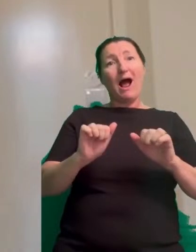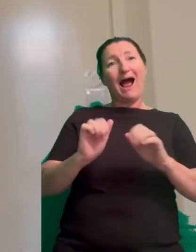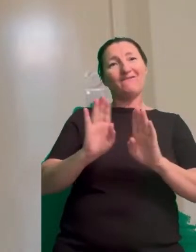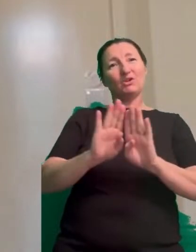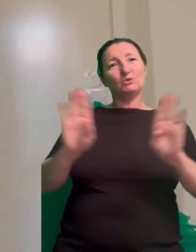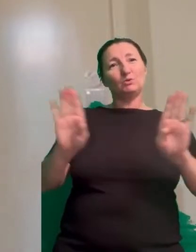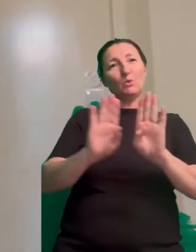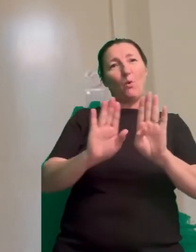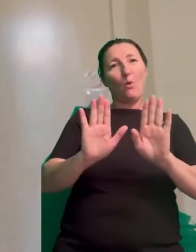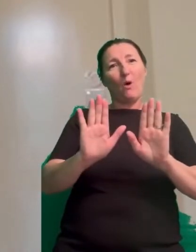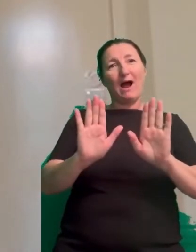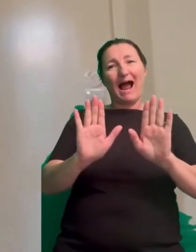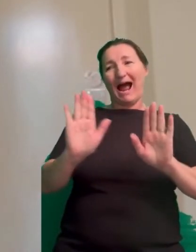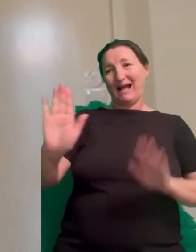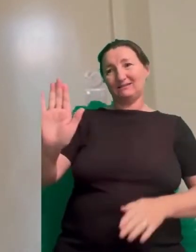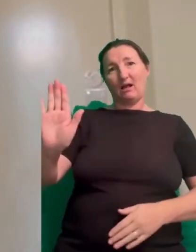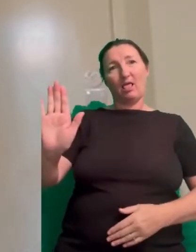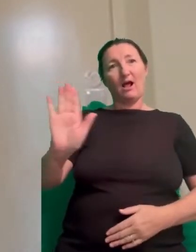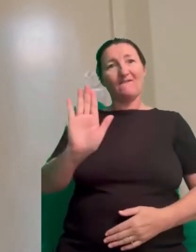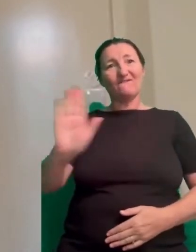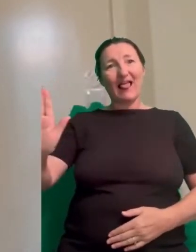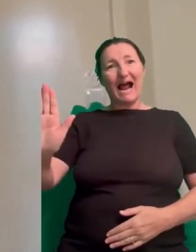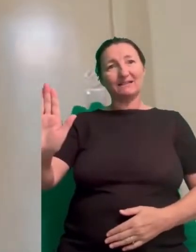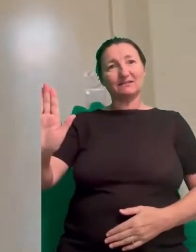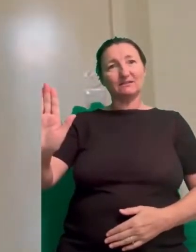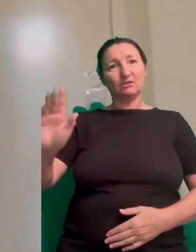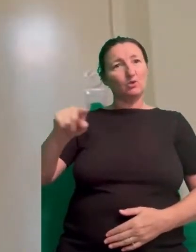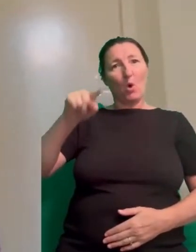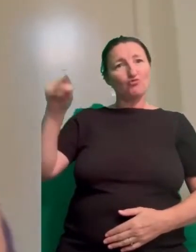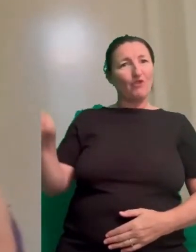not rounded so the stick didn't slide off.